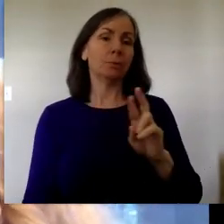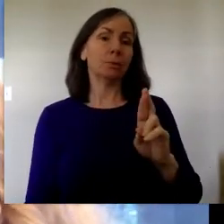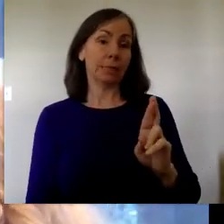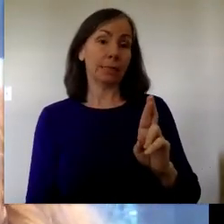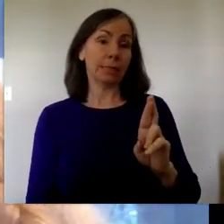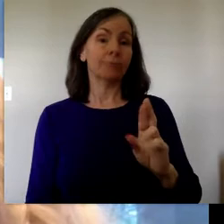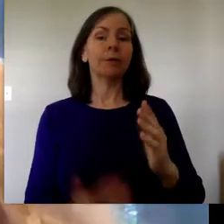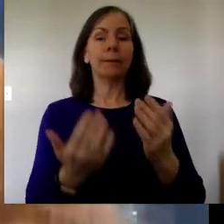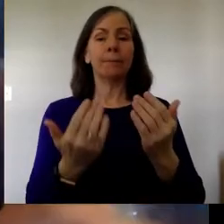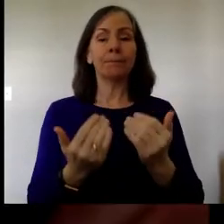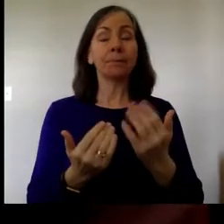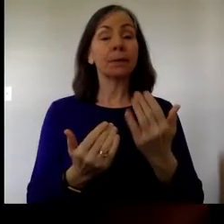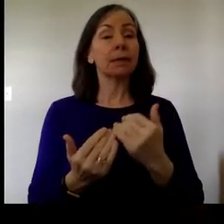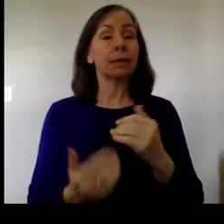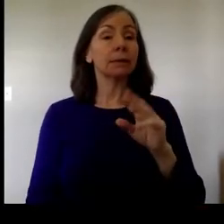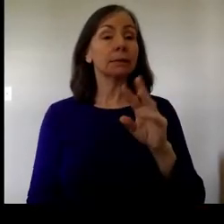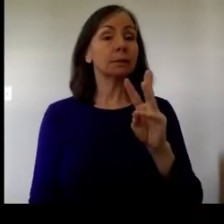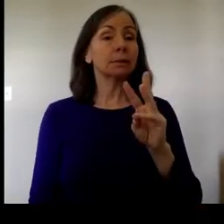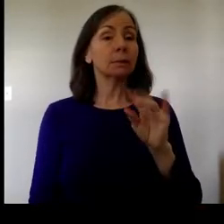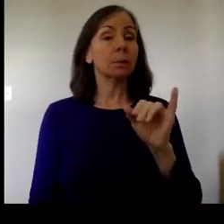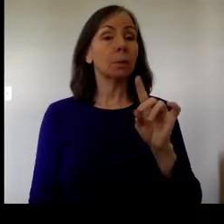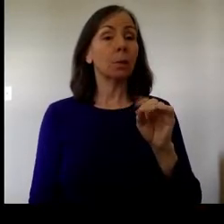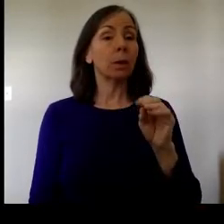Next is widow's peak.